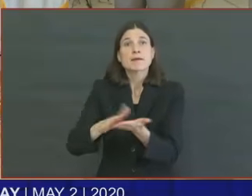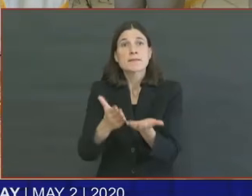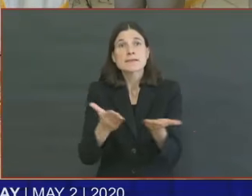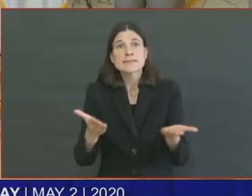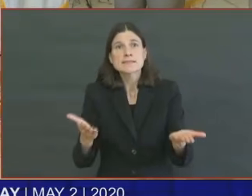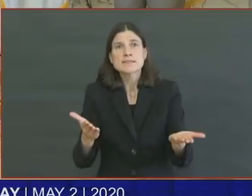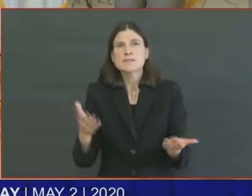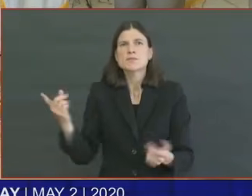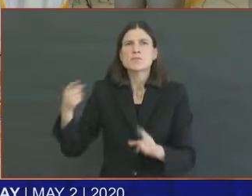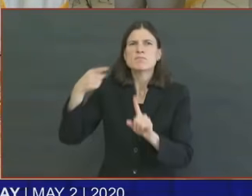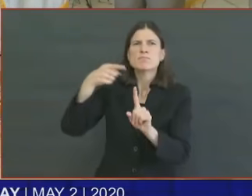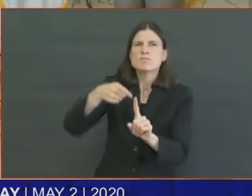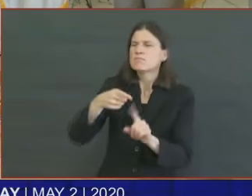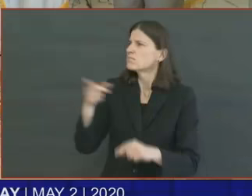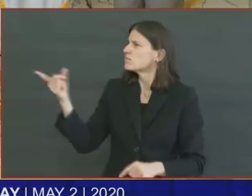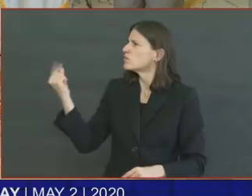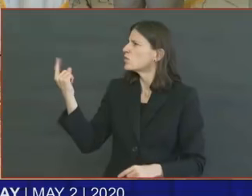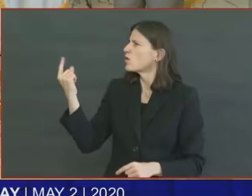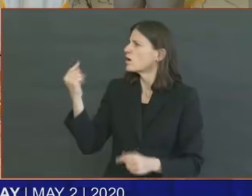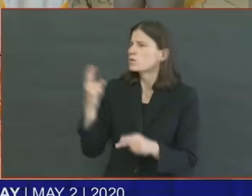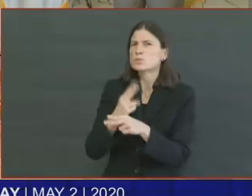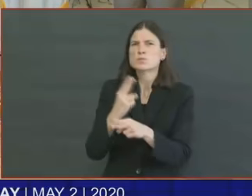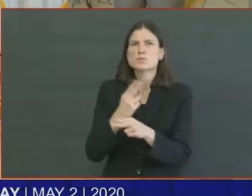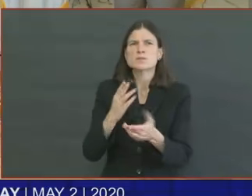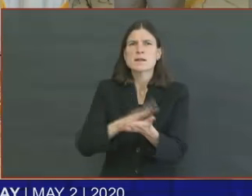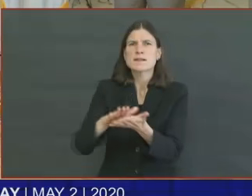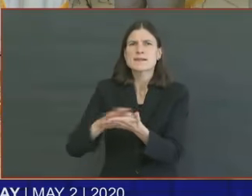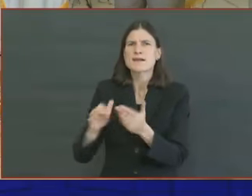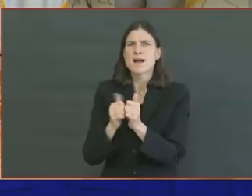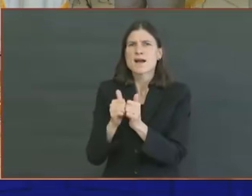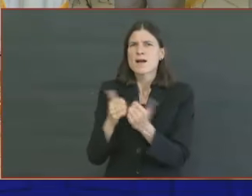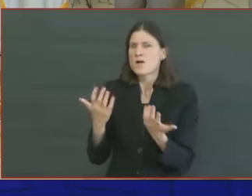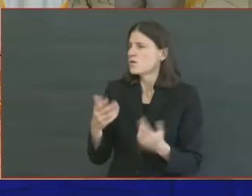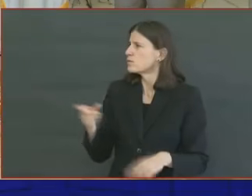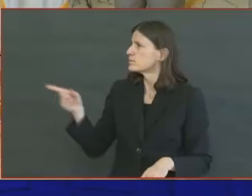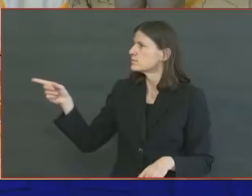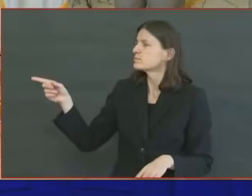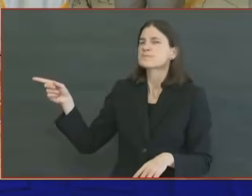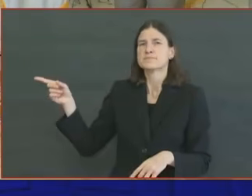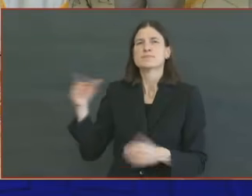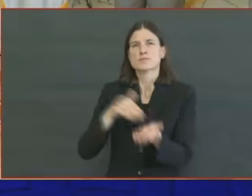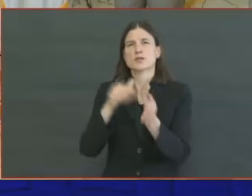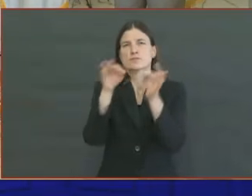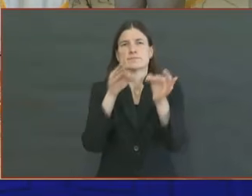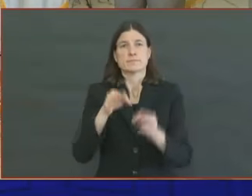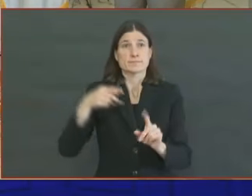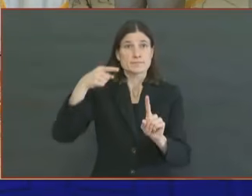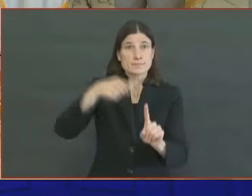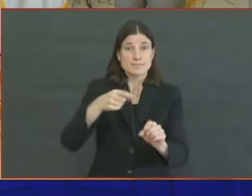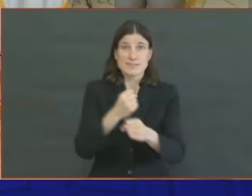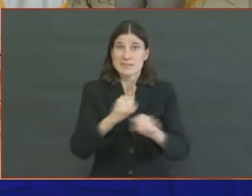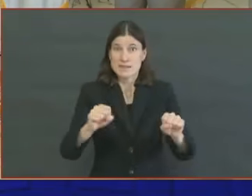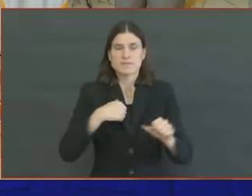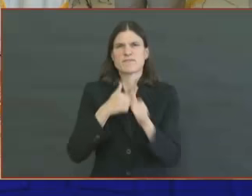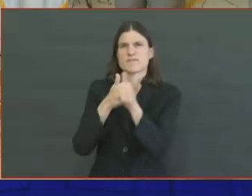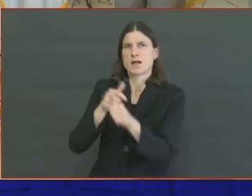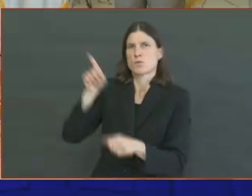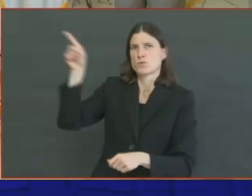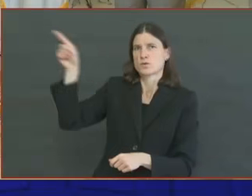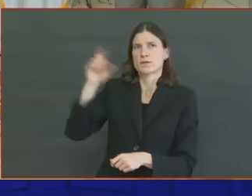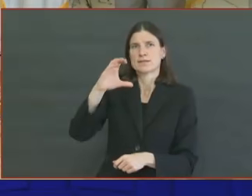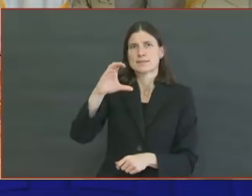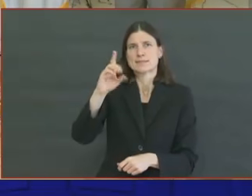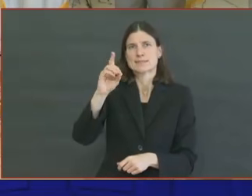or apartment to stay safe? Thank you, Tony. The Centers for Disease Control and Prevention, CDC website, has